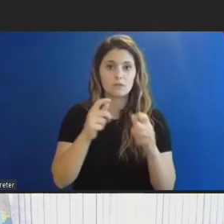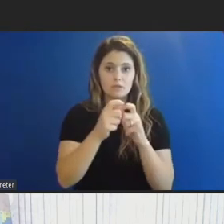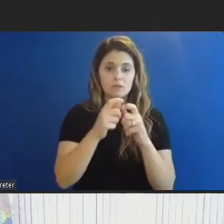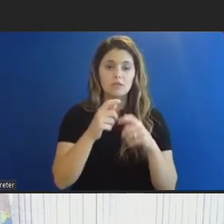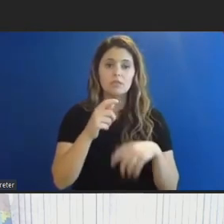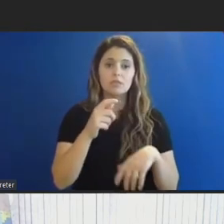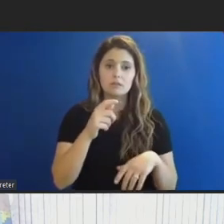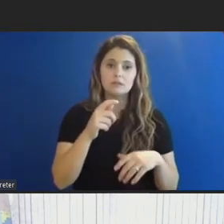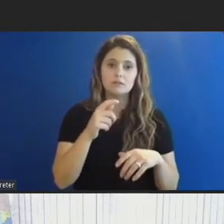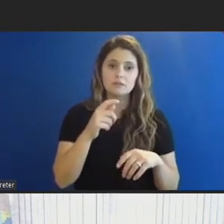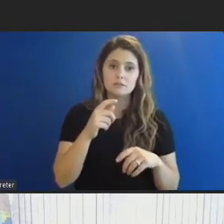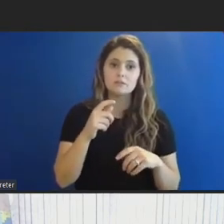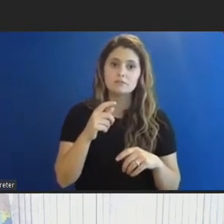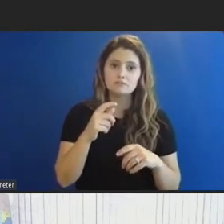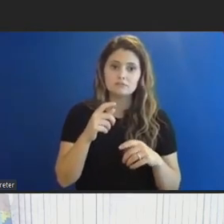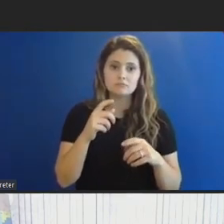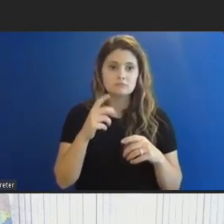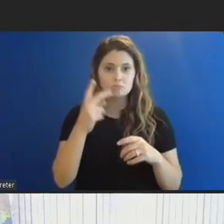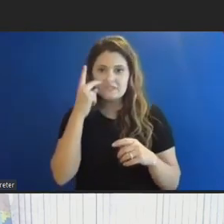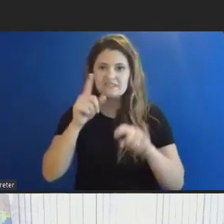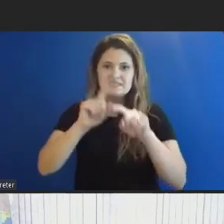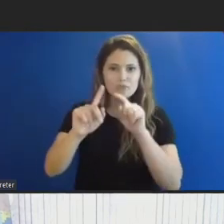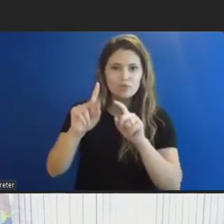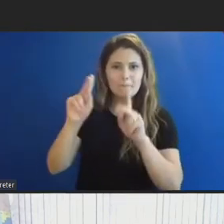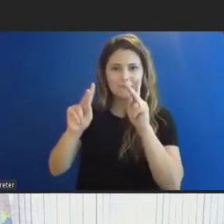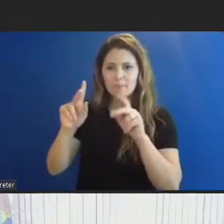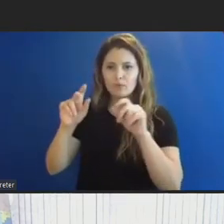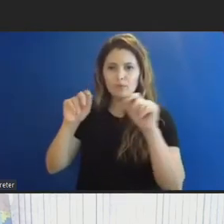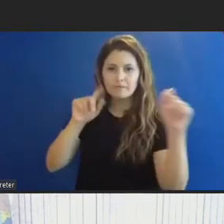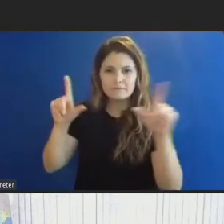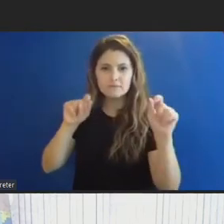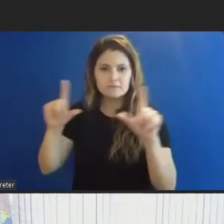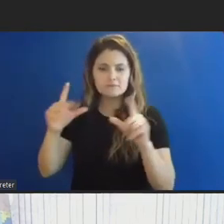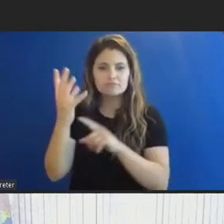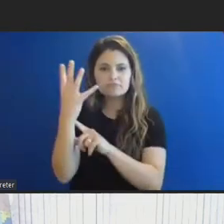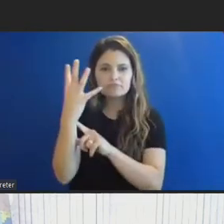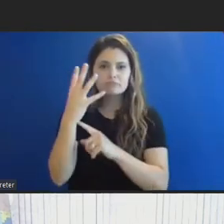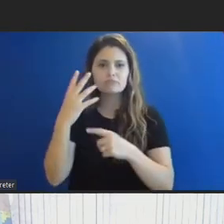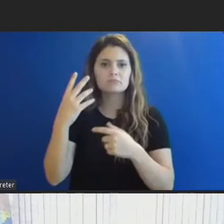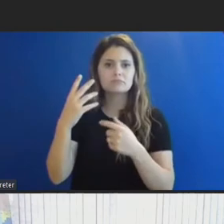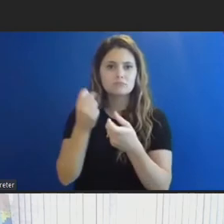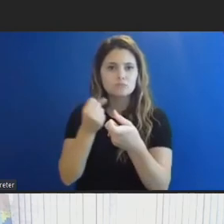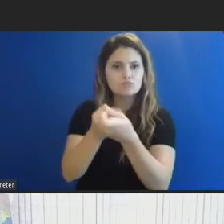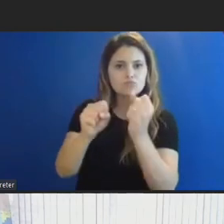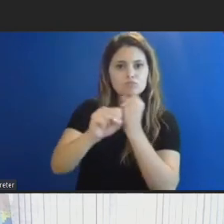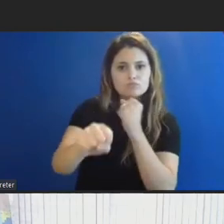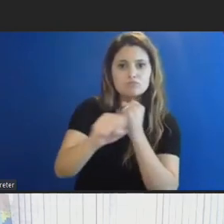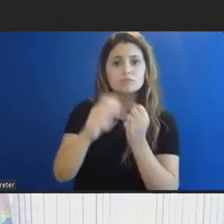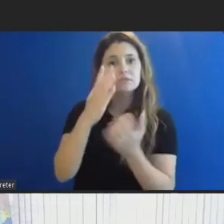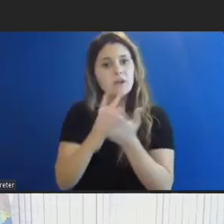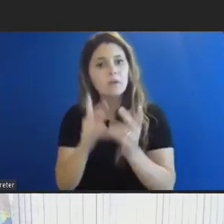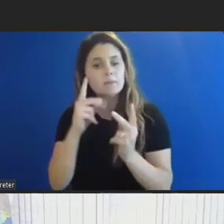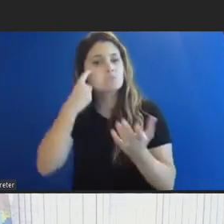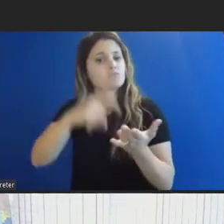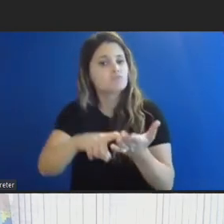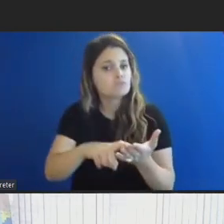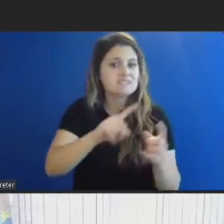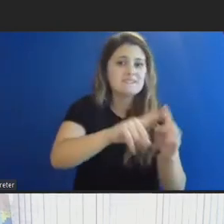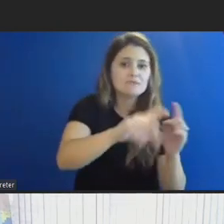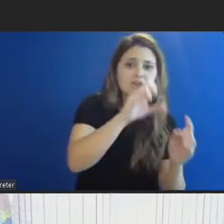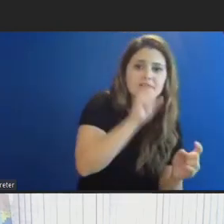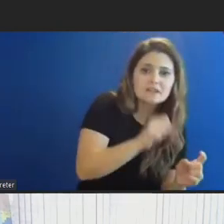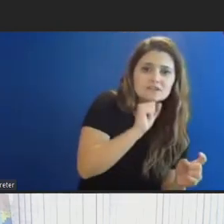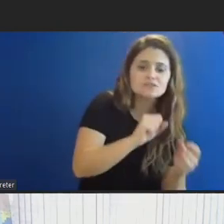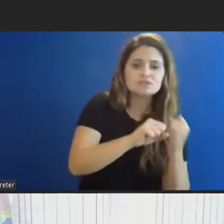people doing different videos, different faces, different, some they'll recognize, some you won't, different ages,